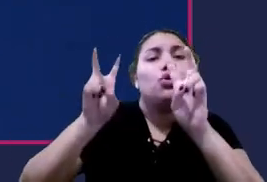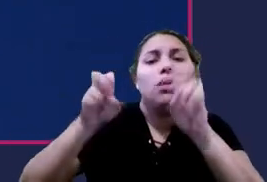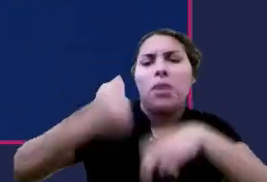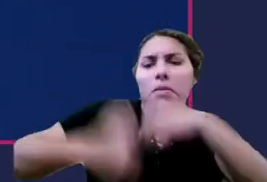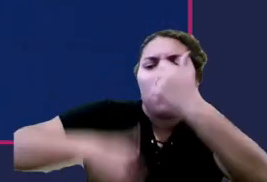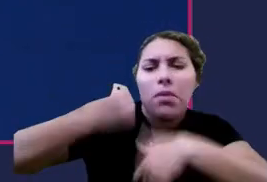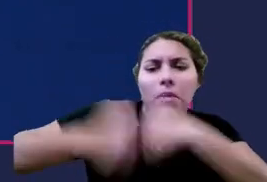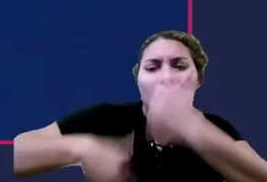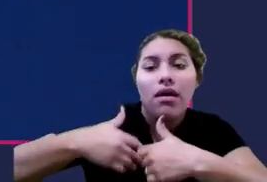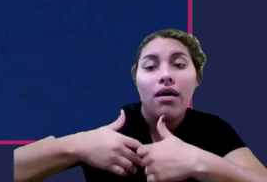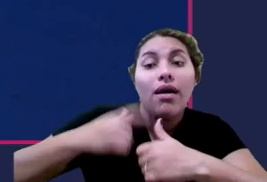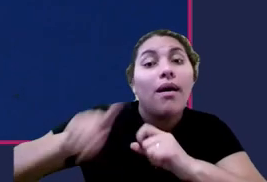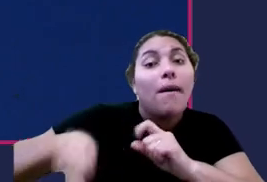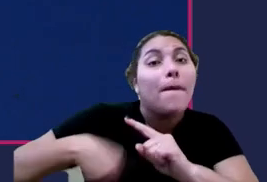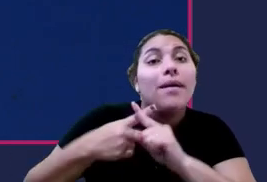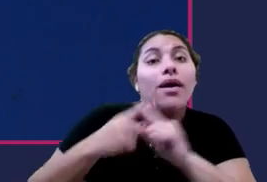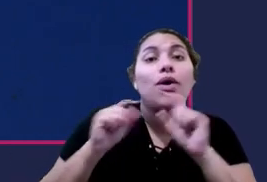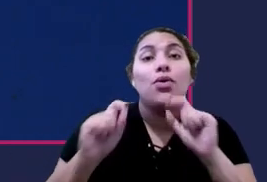make this